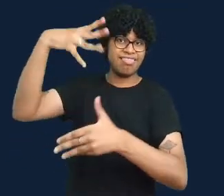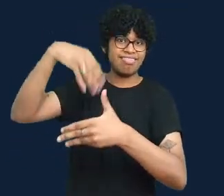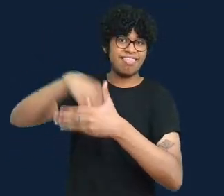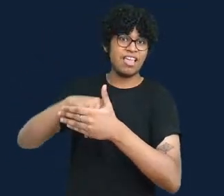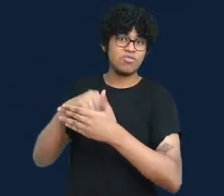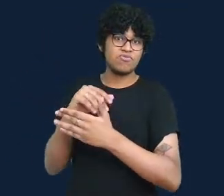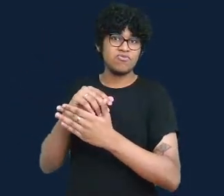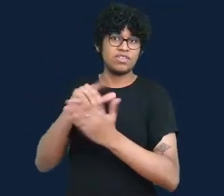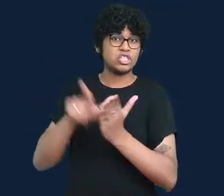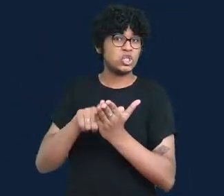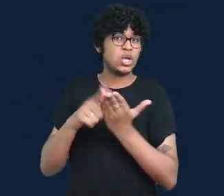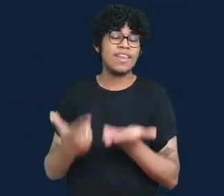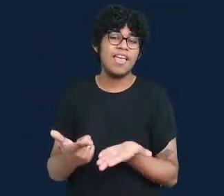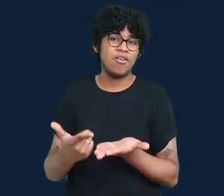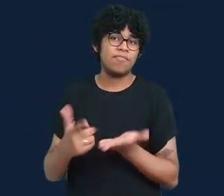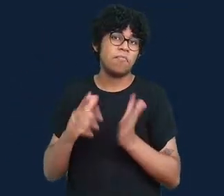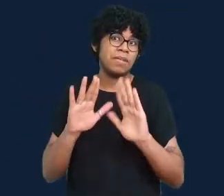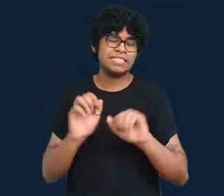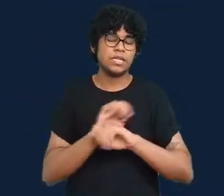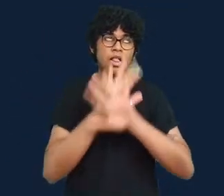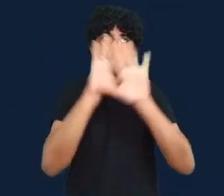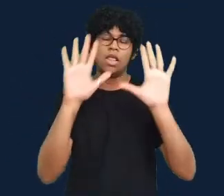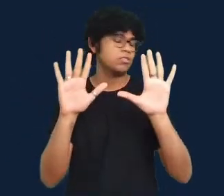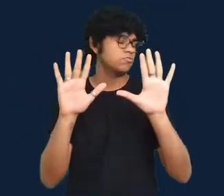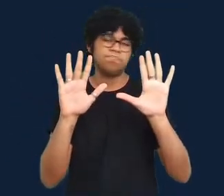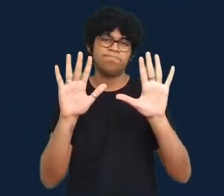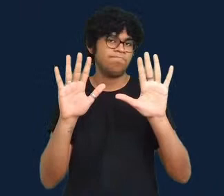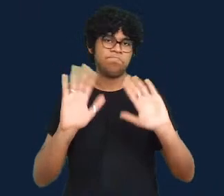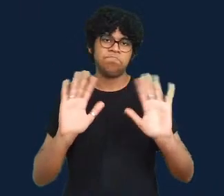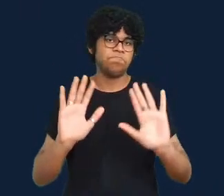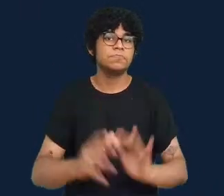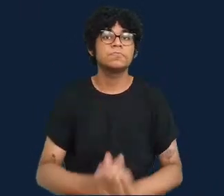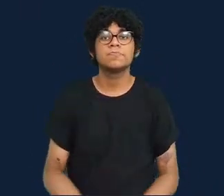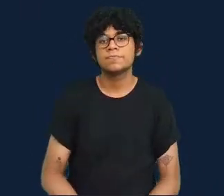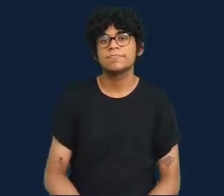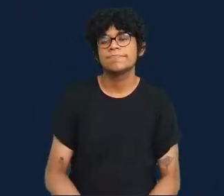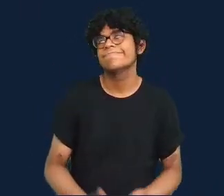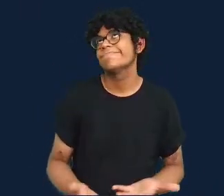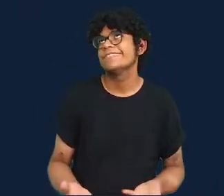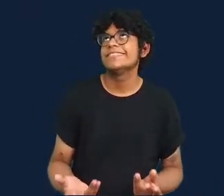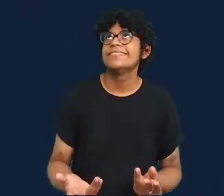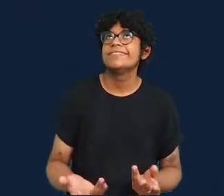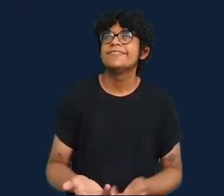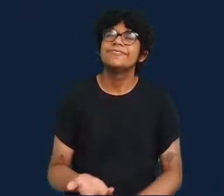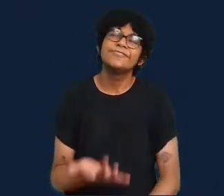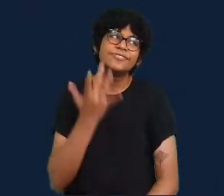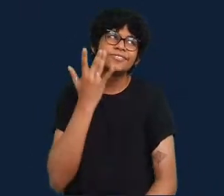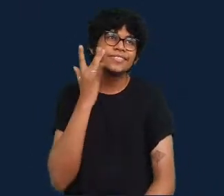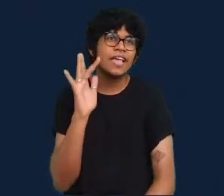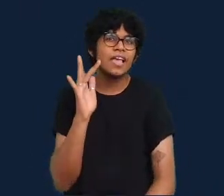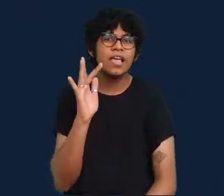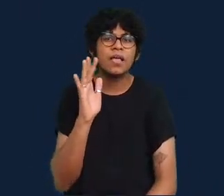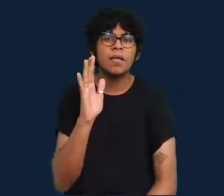Yeah, I don't know. I know that there are countries in which the newspapers